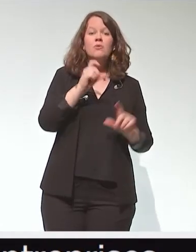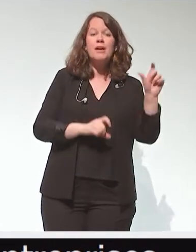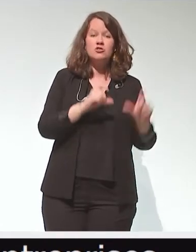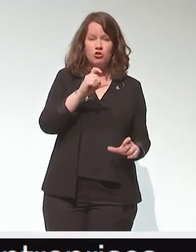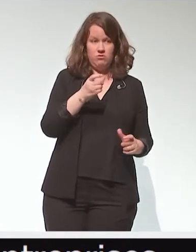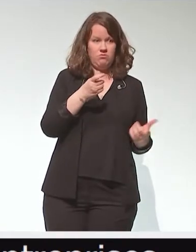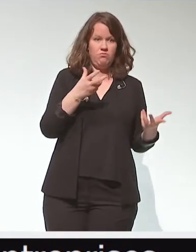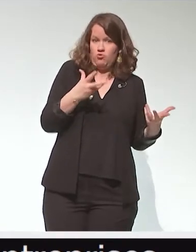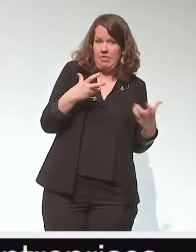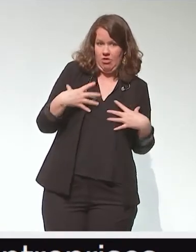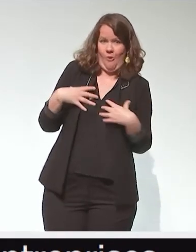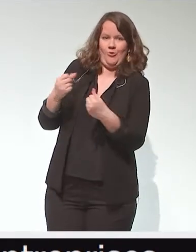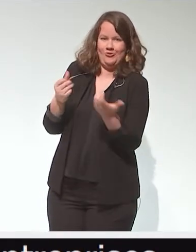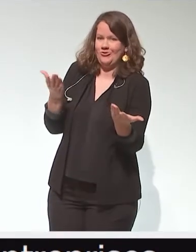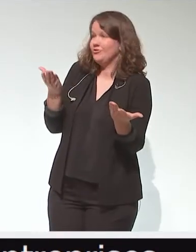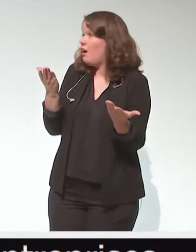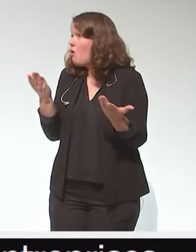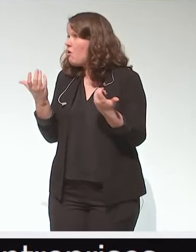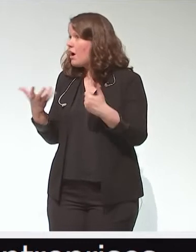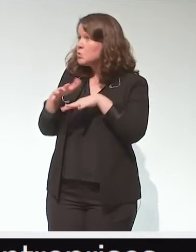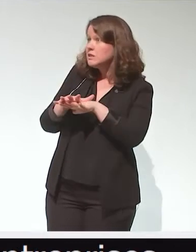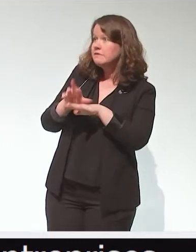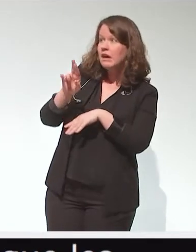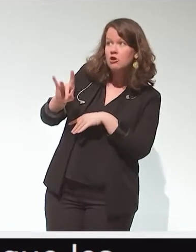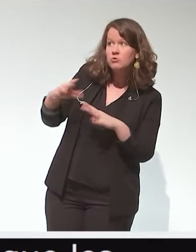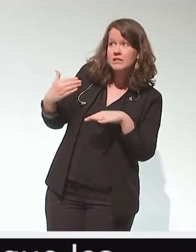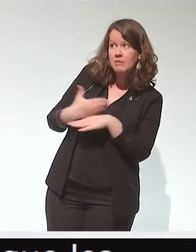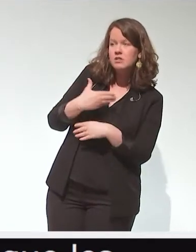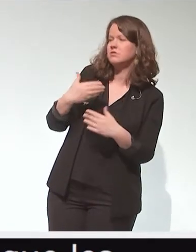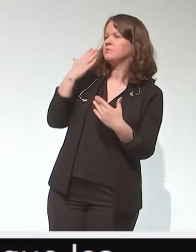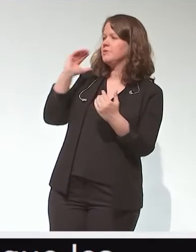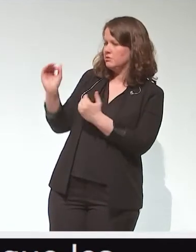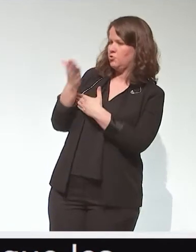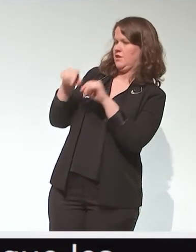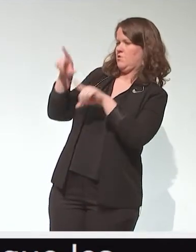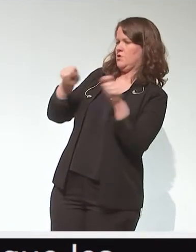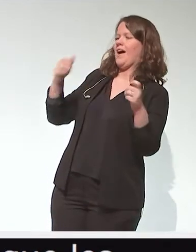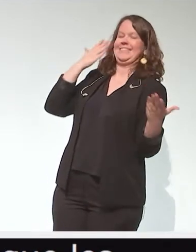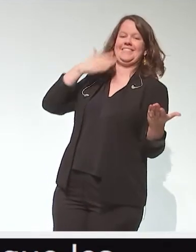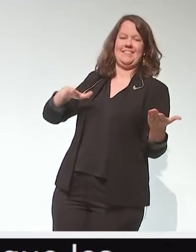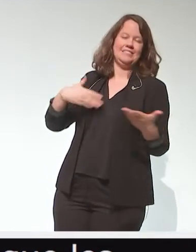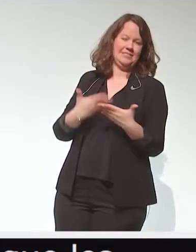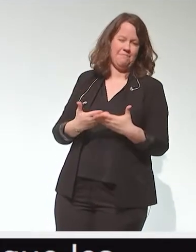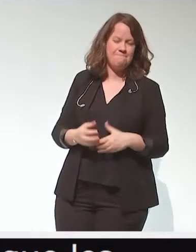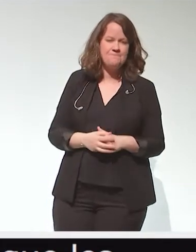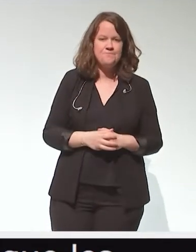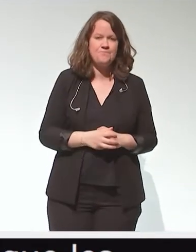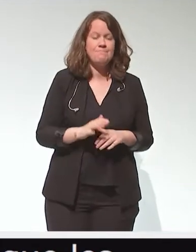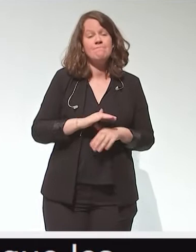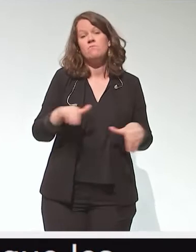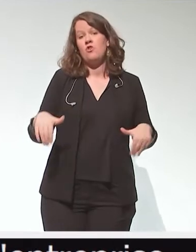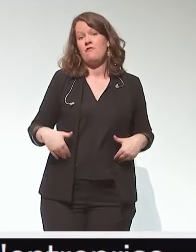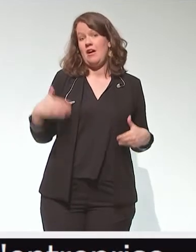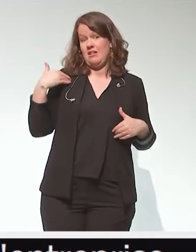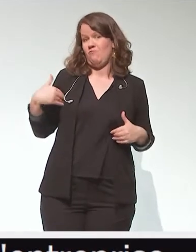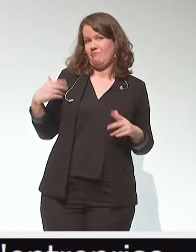door will know exactly where the employer is standing in terms of inclusive employment policies. And the last thing that